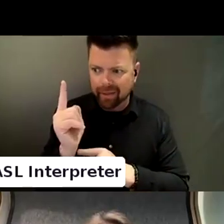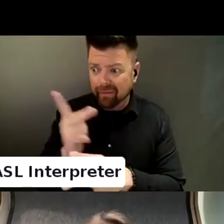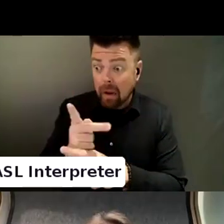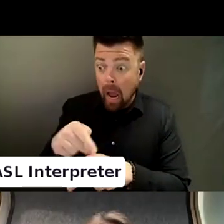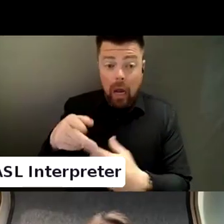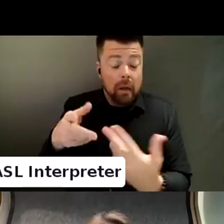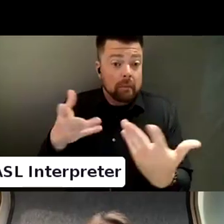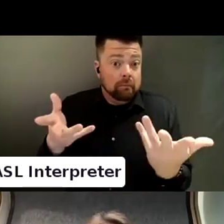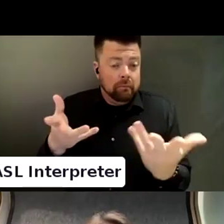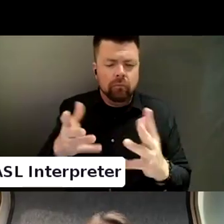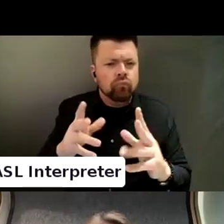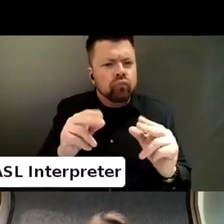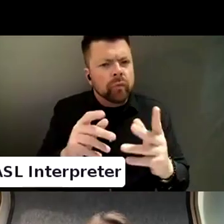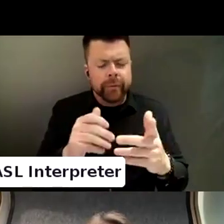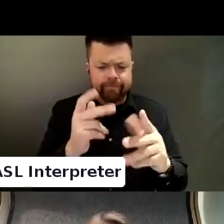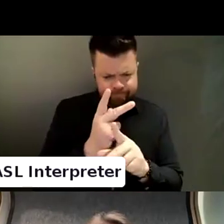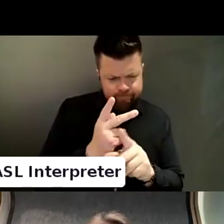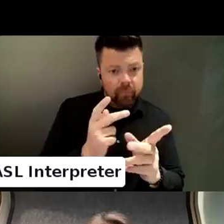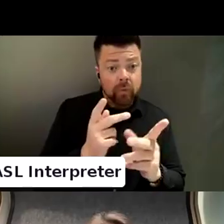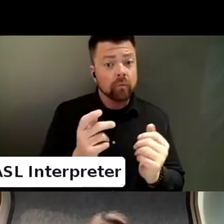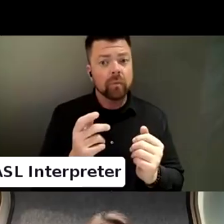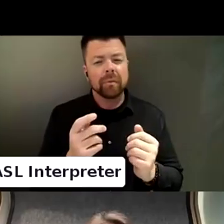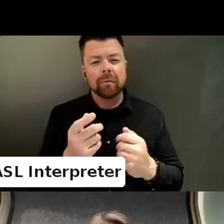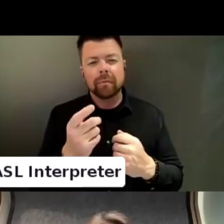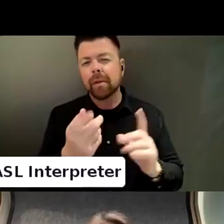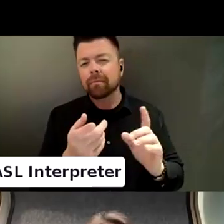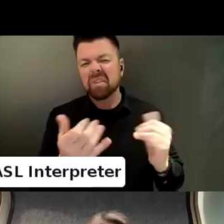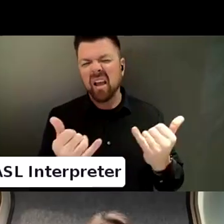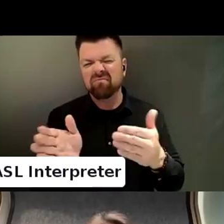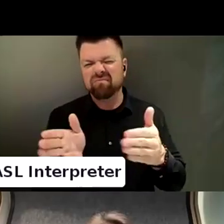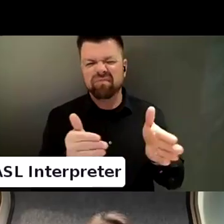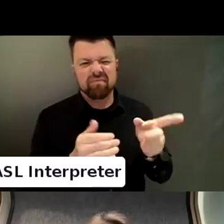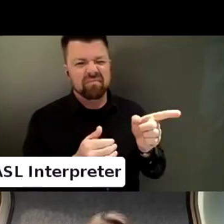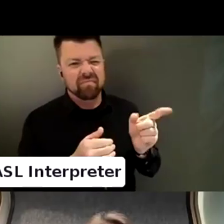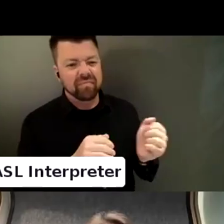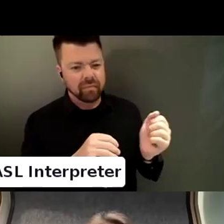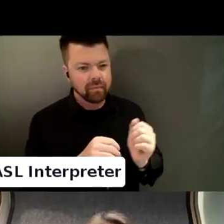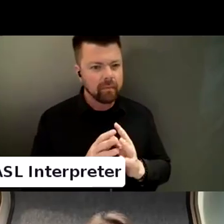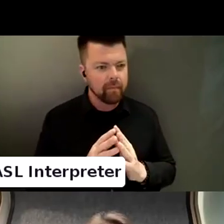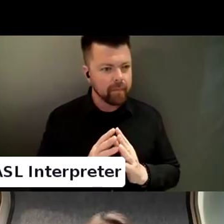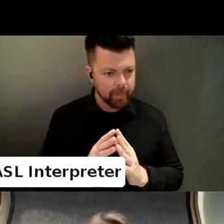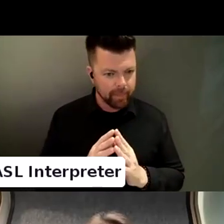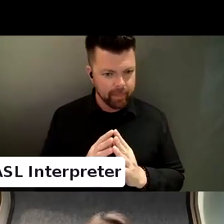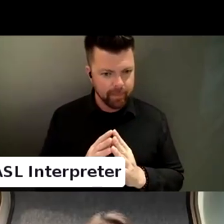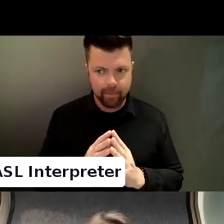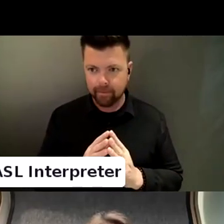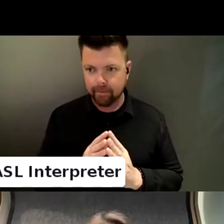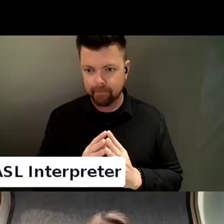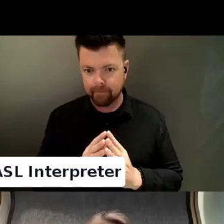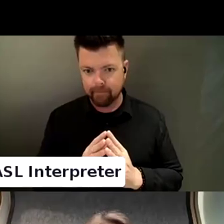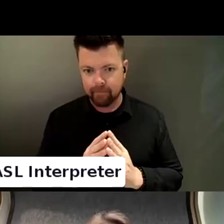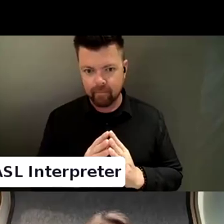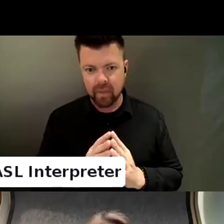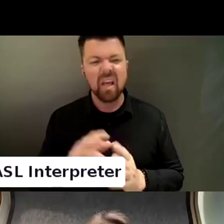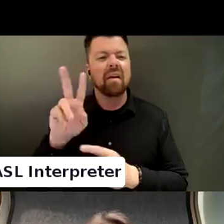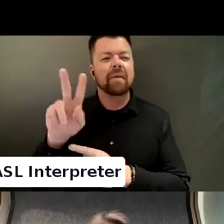because we have a question from somebody. This is going to be for Dr. Hochberg, because you said you work at the VA. And so somebody wants